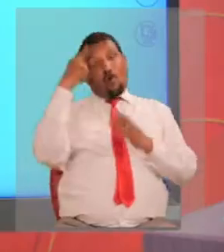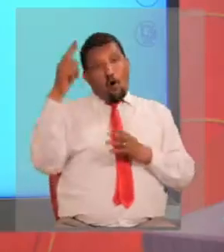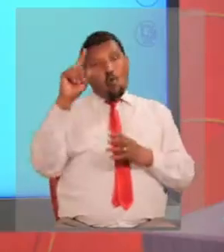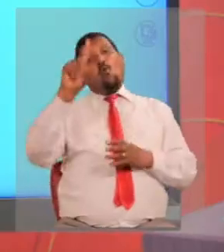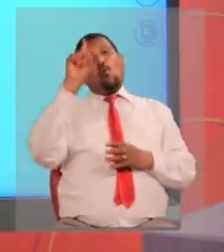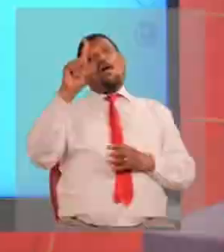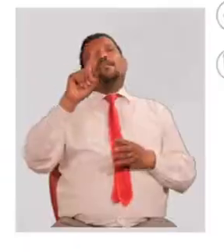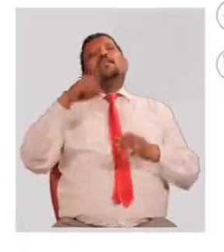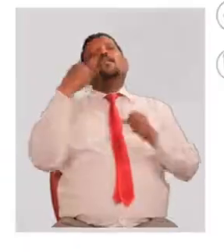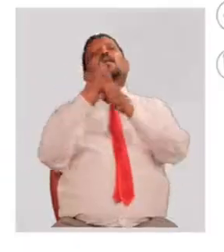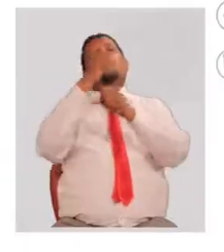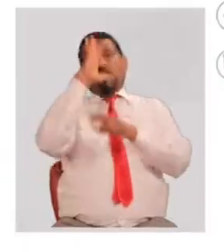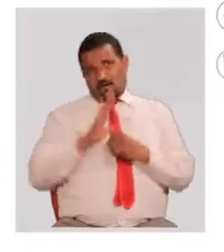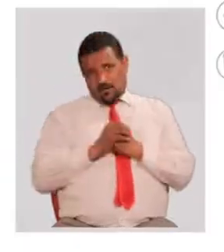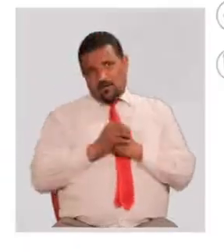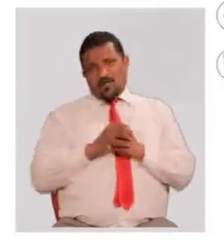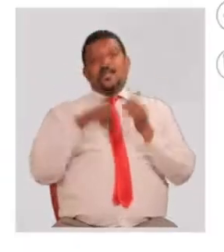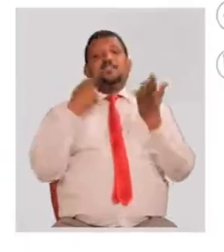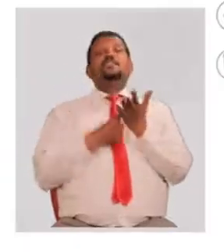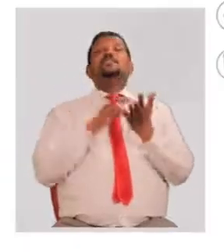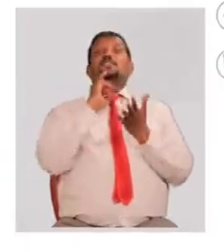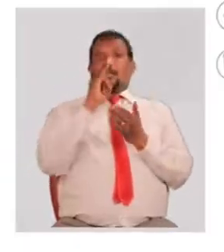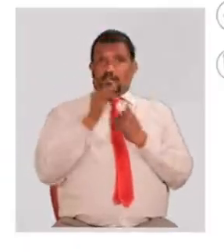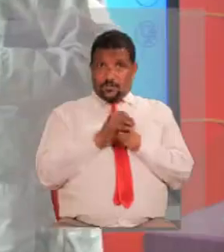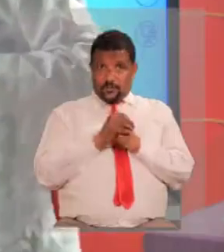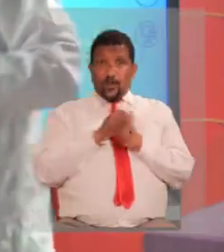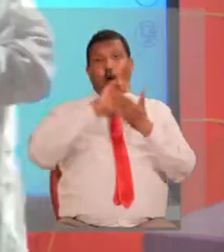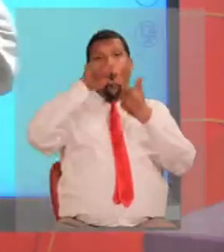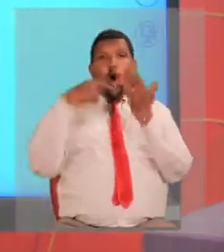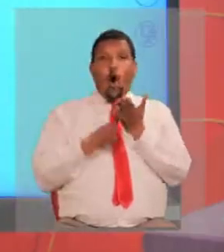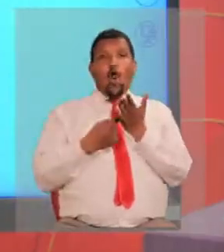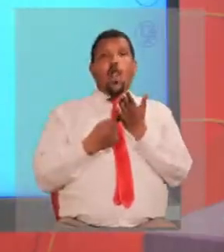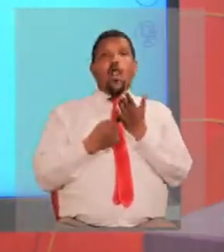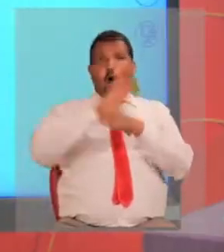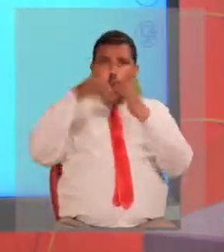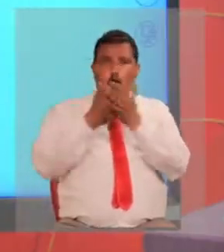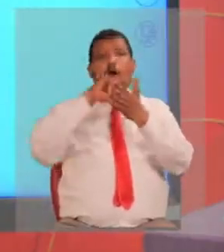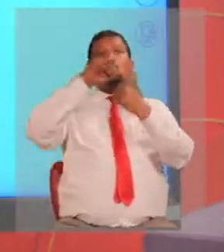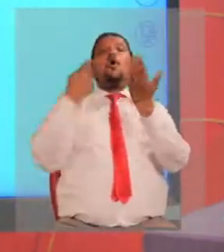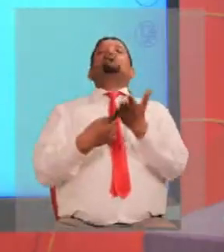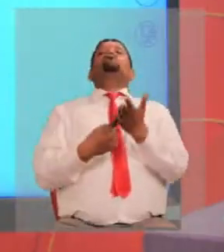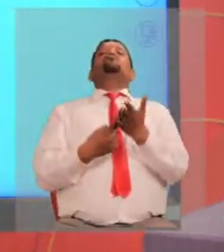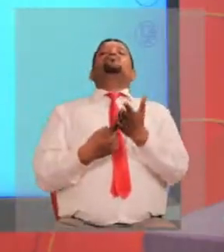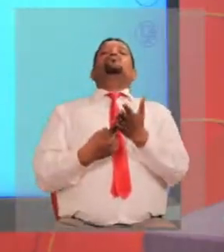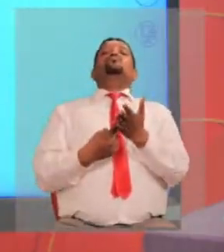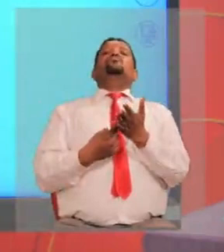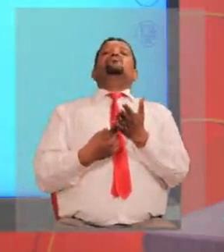for 1 labor. This is all about